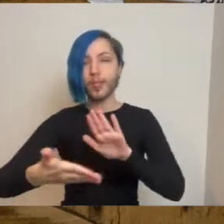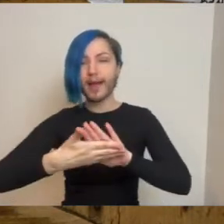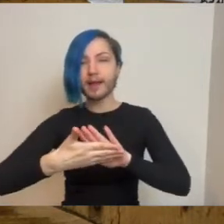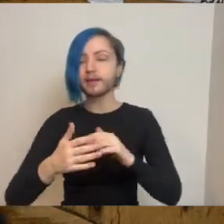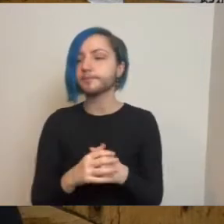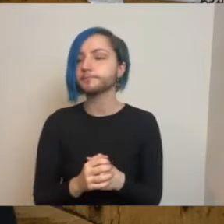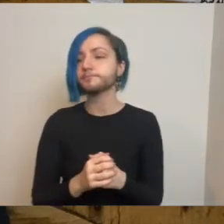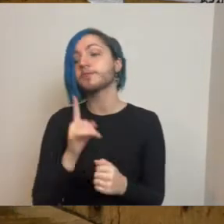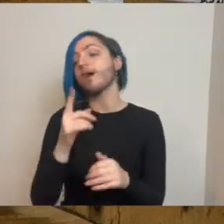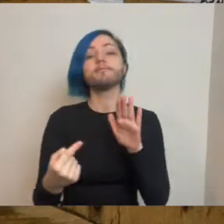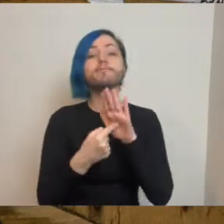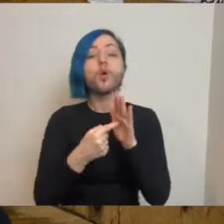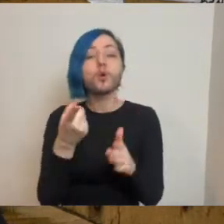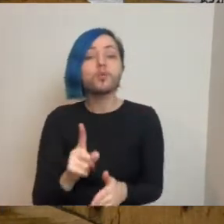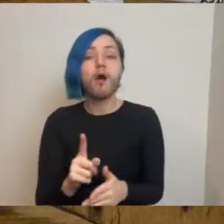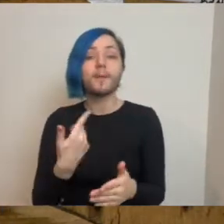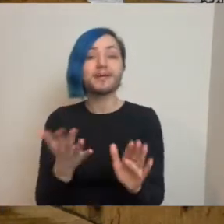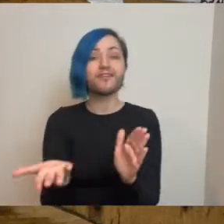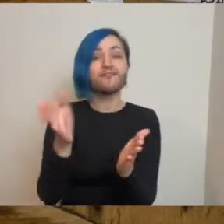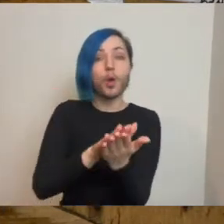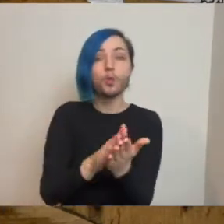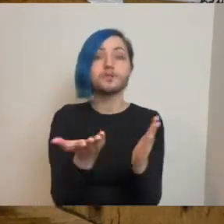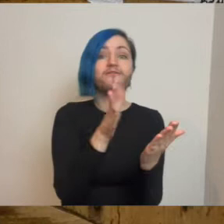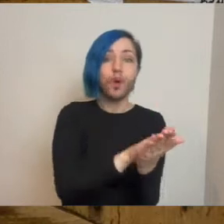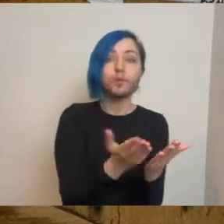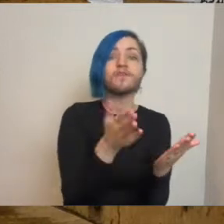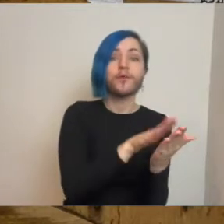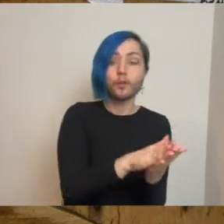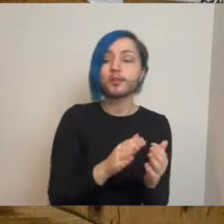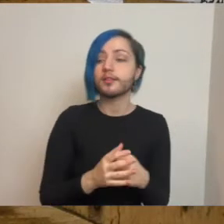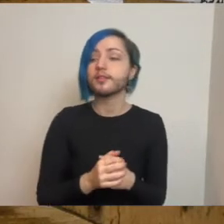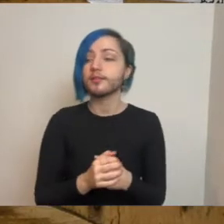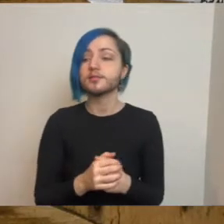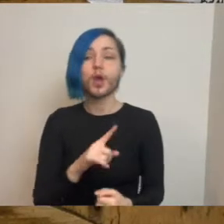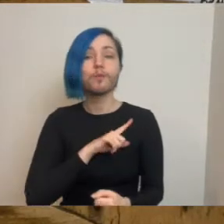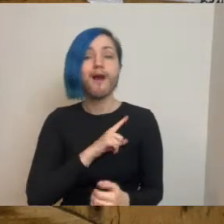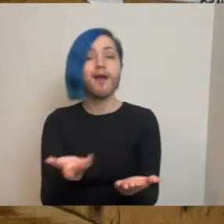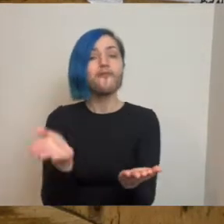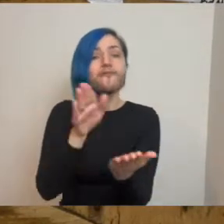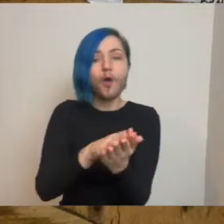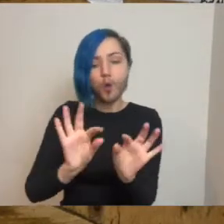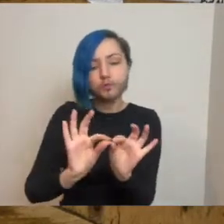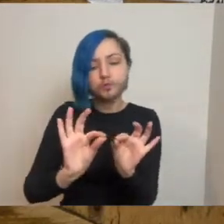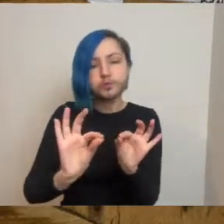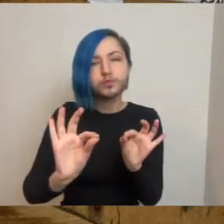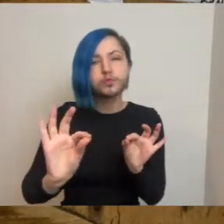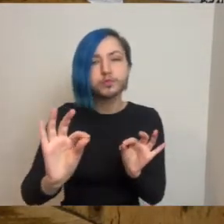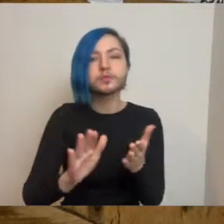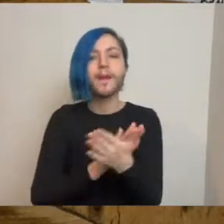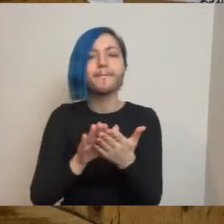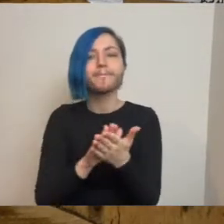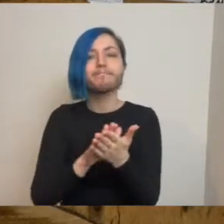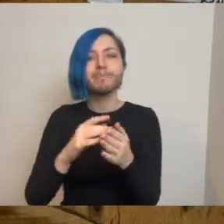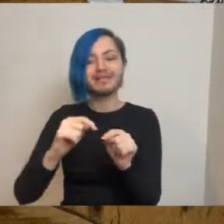key thing is I actually folded it at those lines, because when you fold the paper at those lines, it